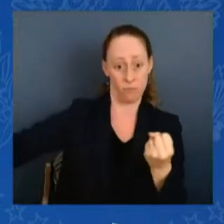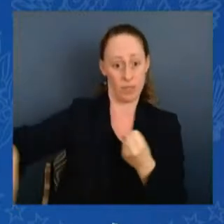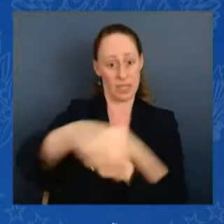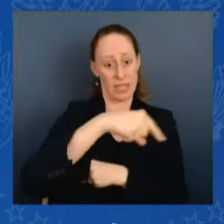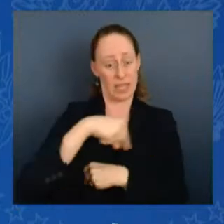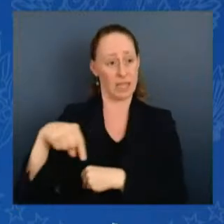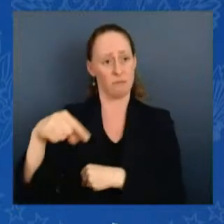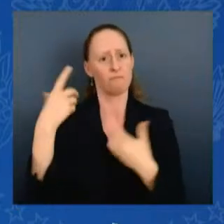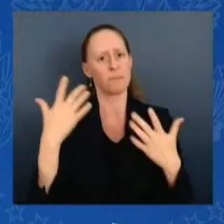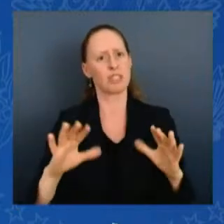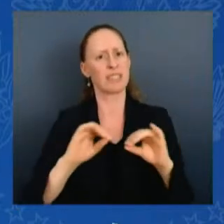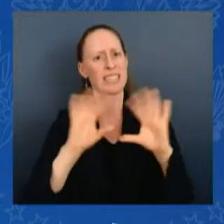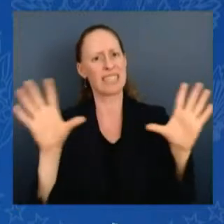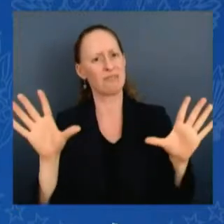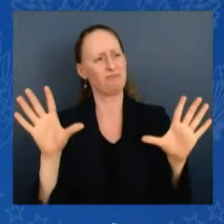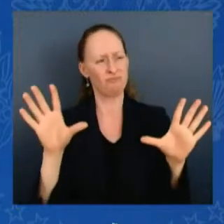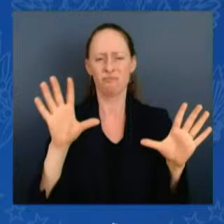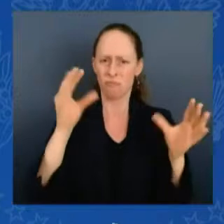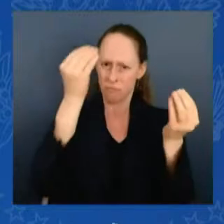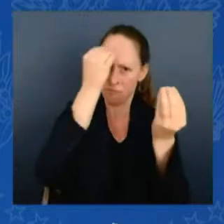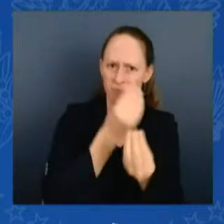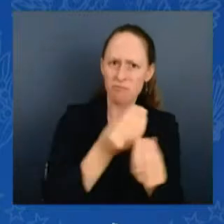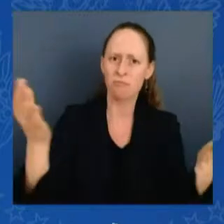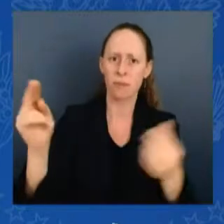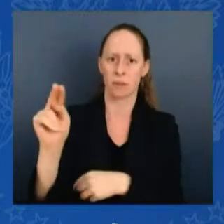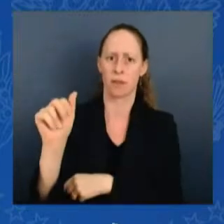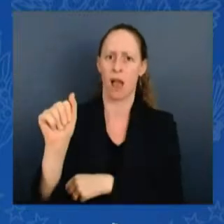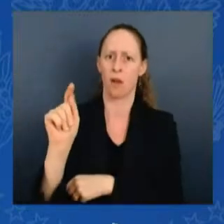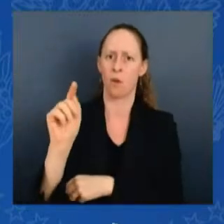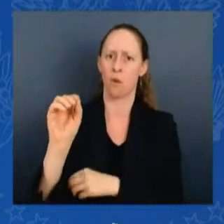vision today and well into the future.